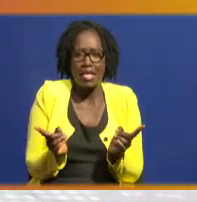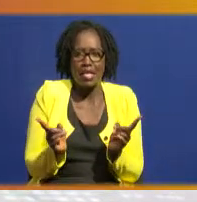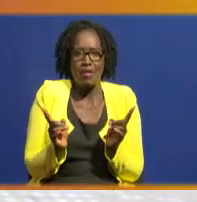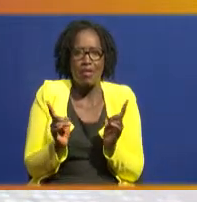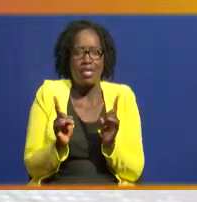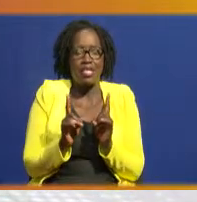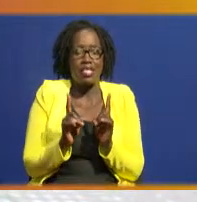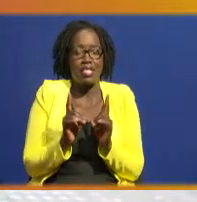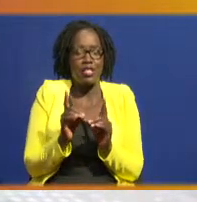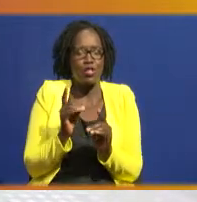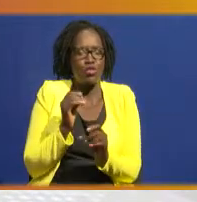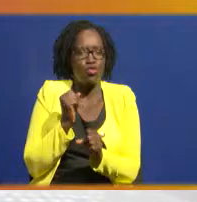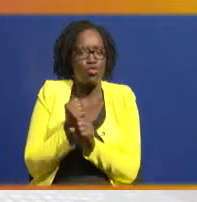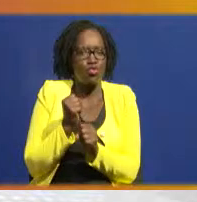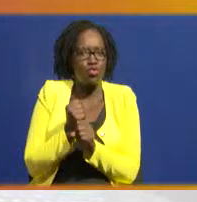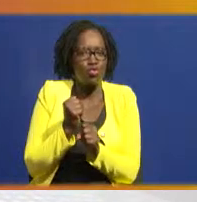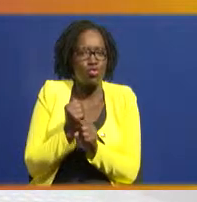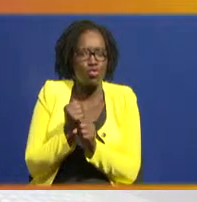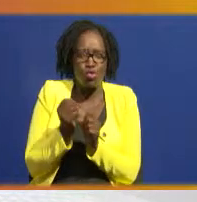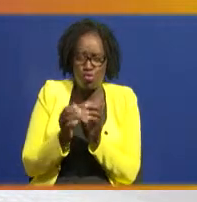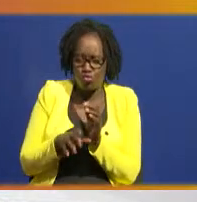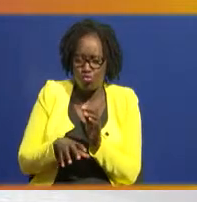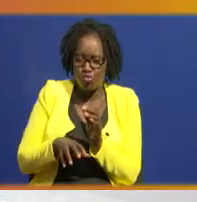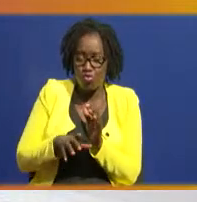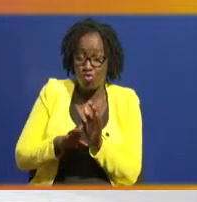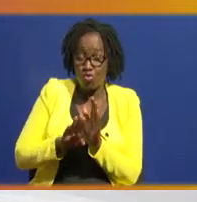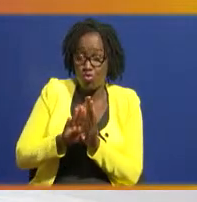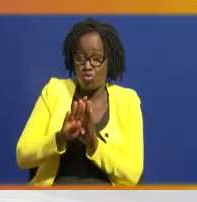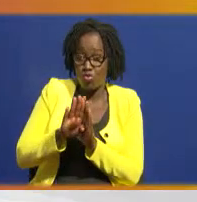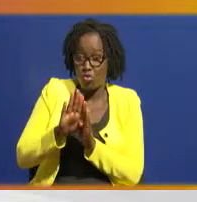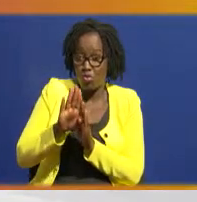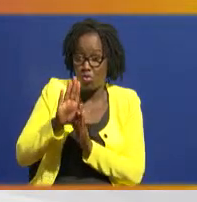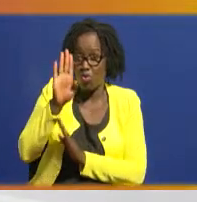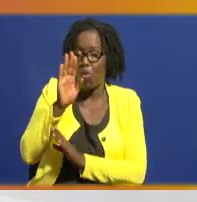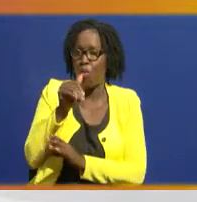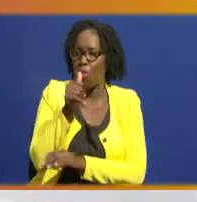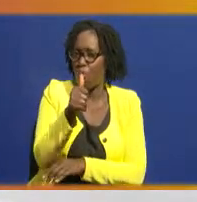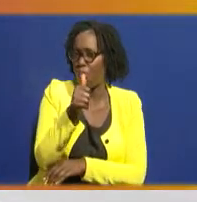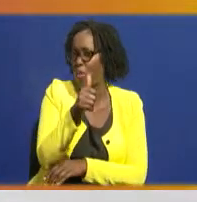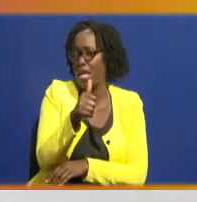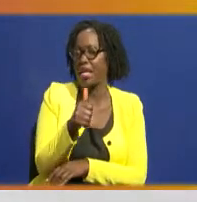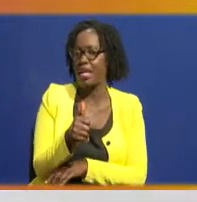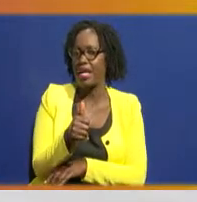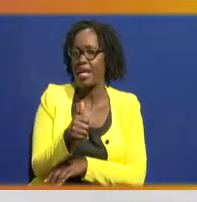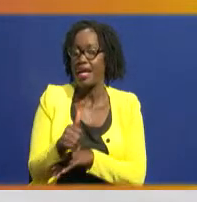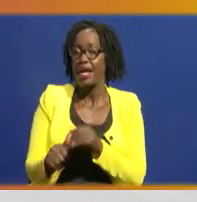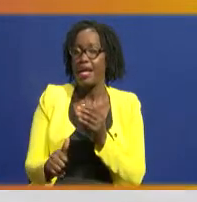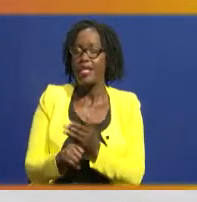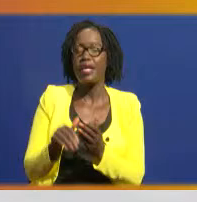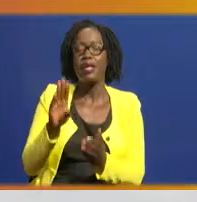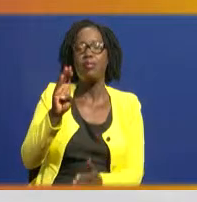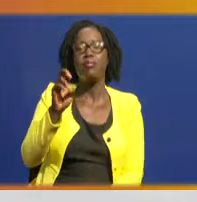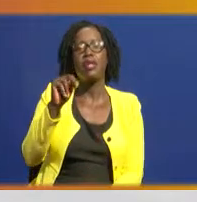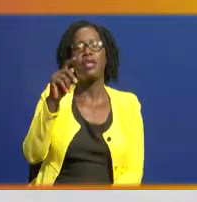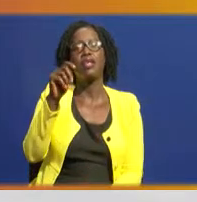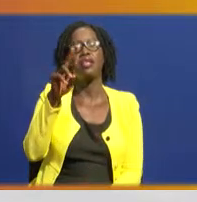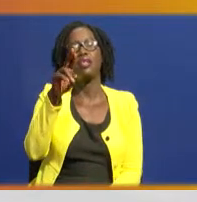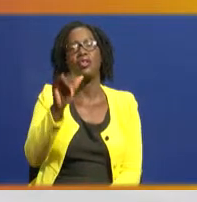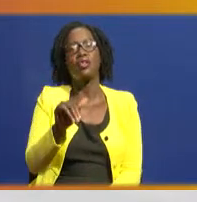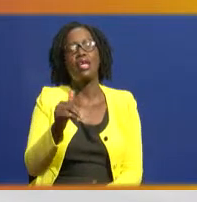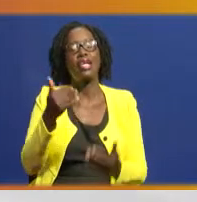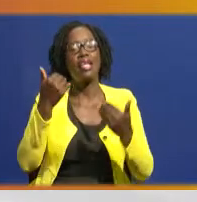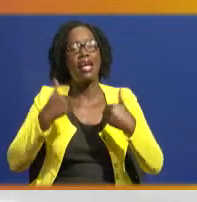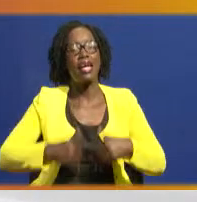do exactly grow upright. And that is a topic that we're going to be having now. My name is Bentro Njue. Lensa Odingo is a sign